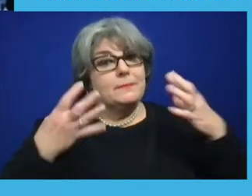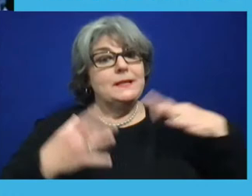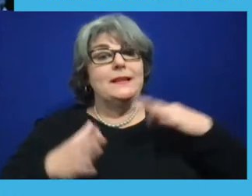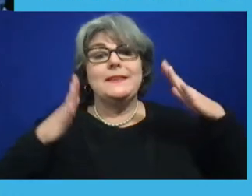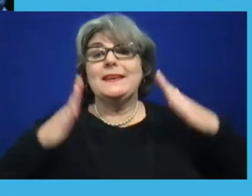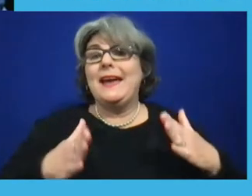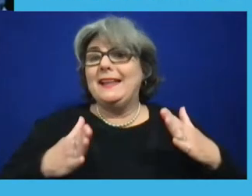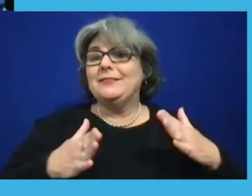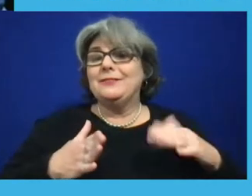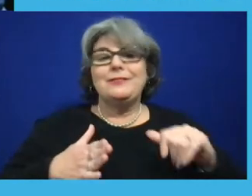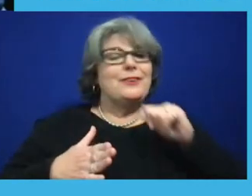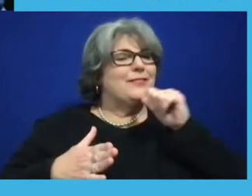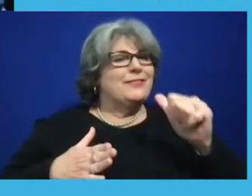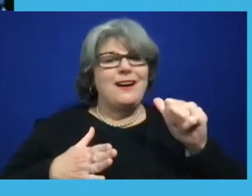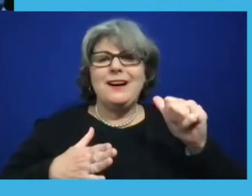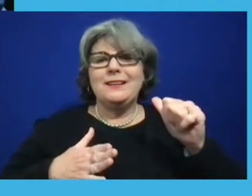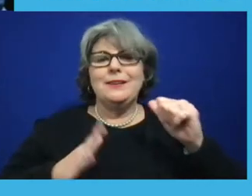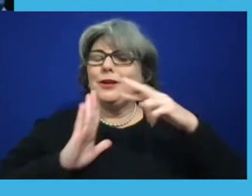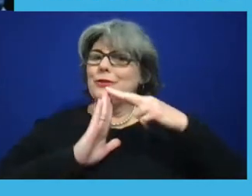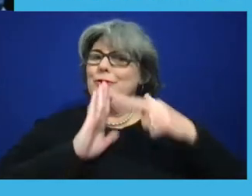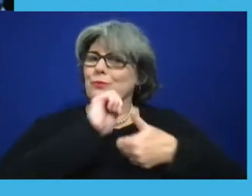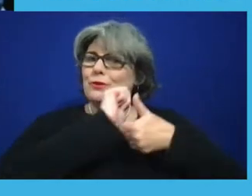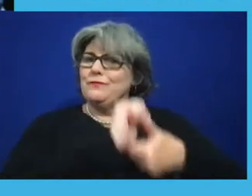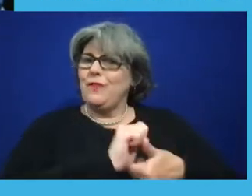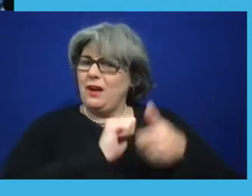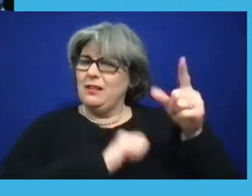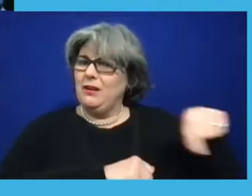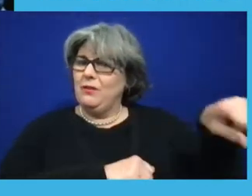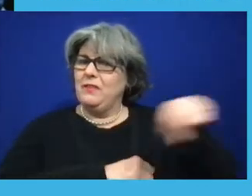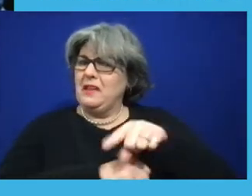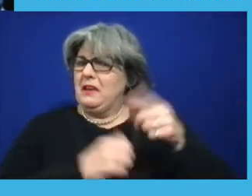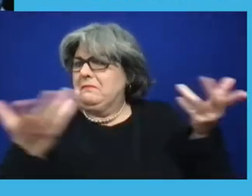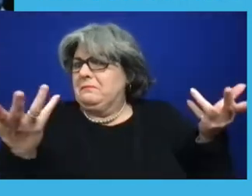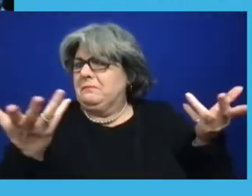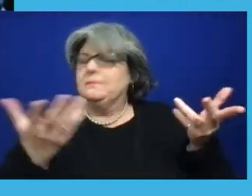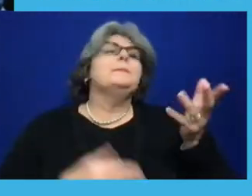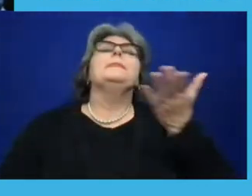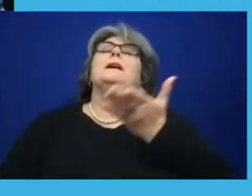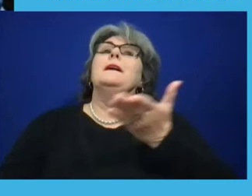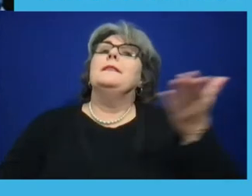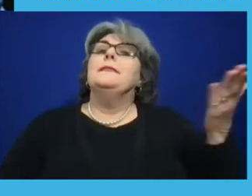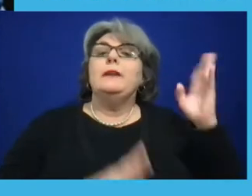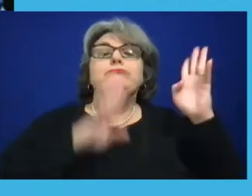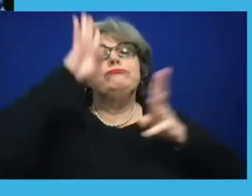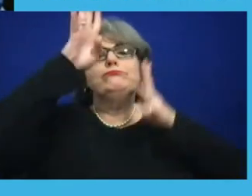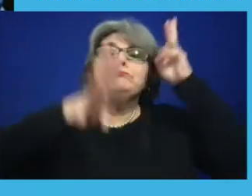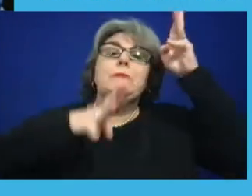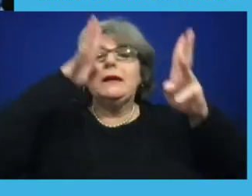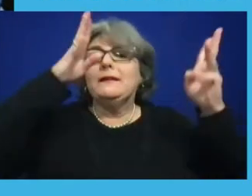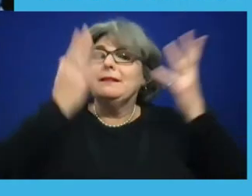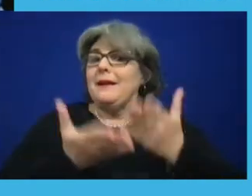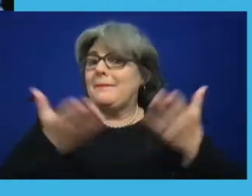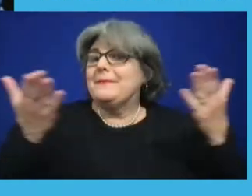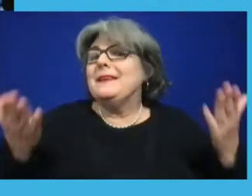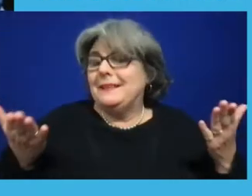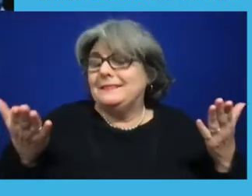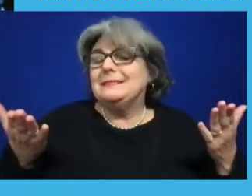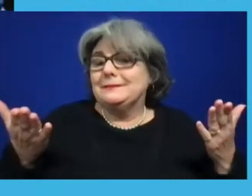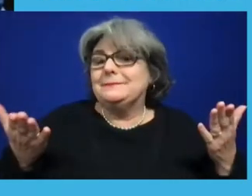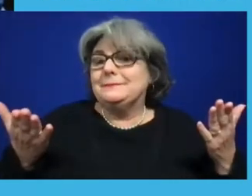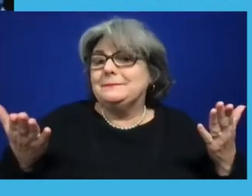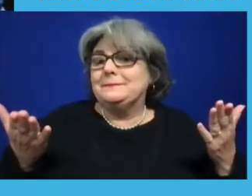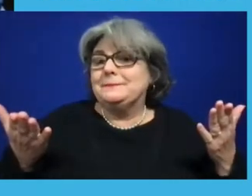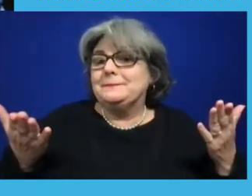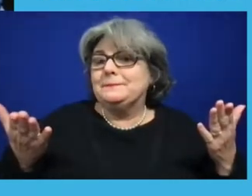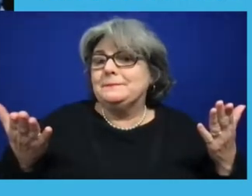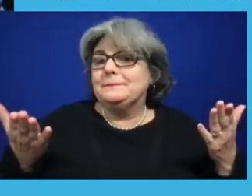most of the GOP and a whole bunch of these candidates are not even pretending that the rules apply to them anymore. They